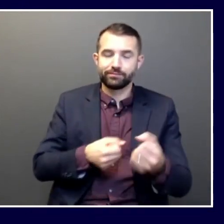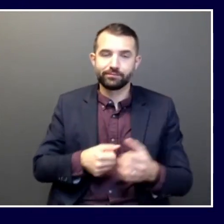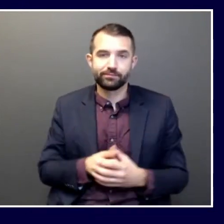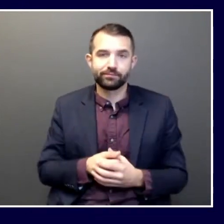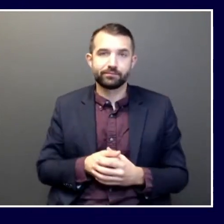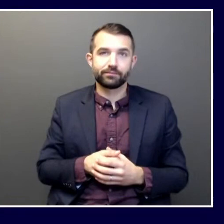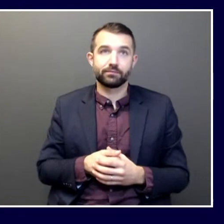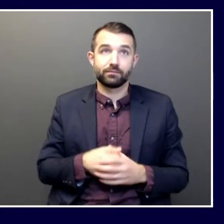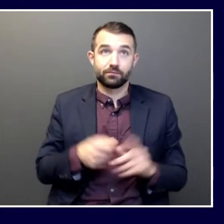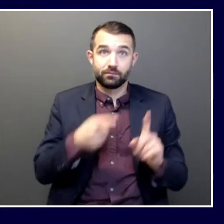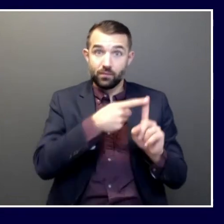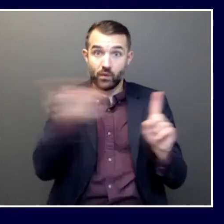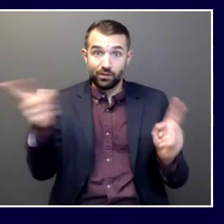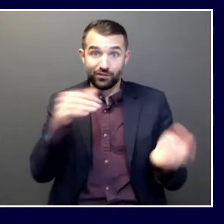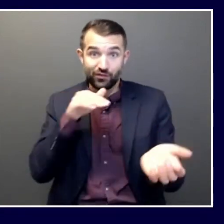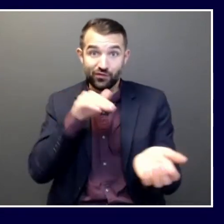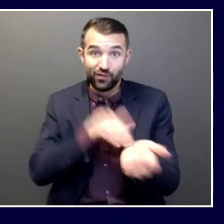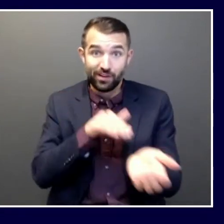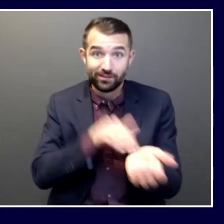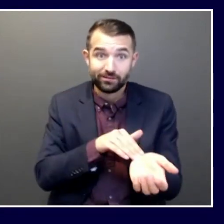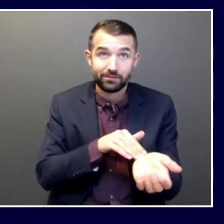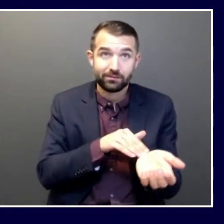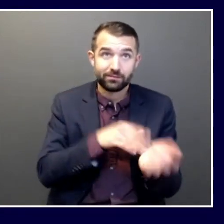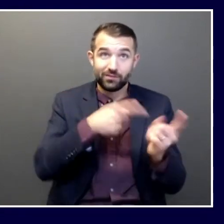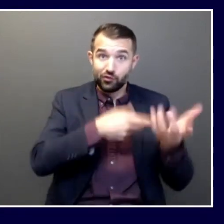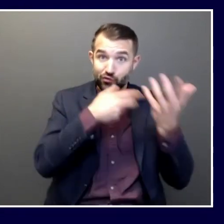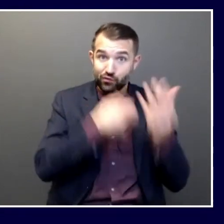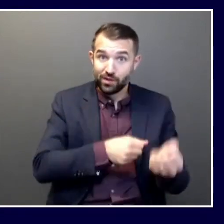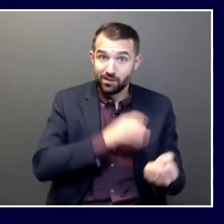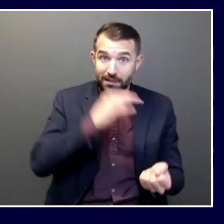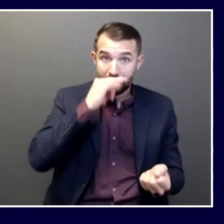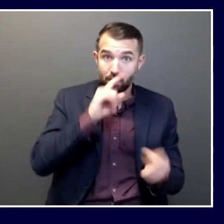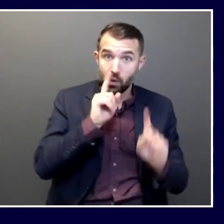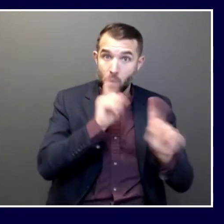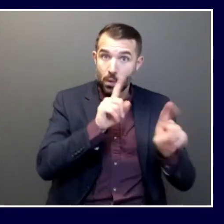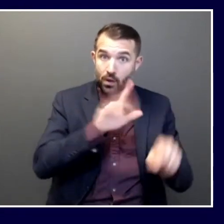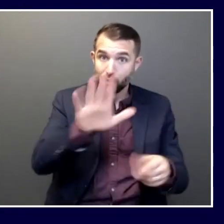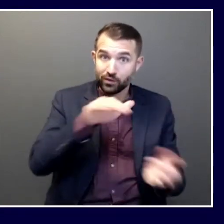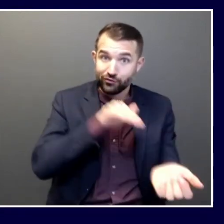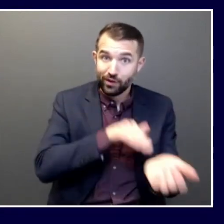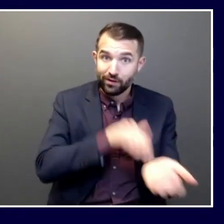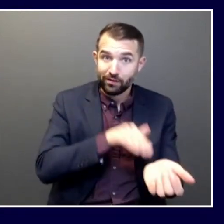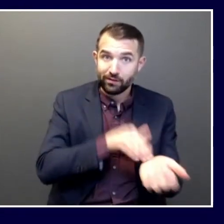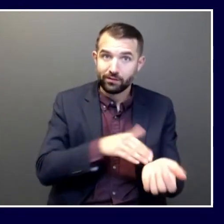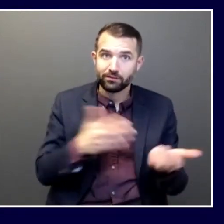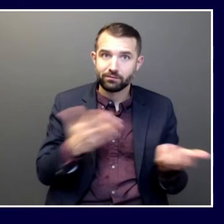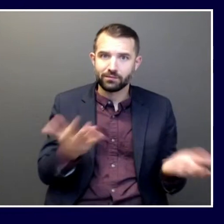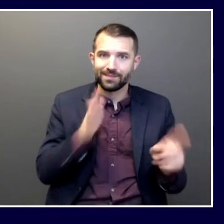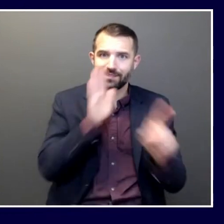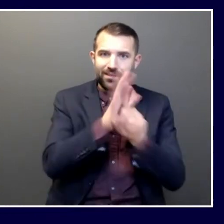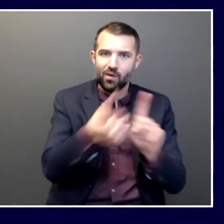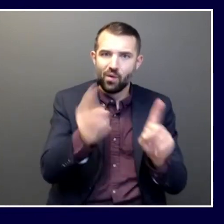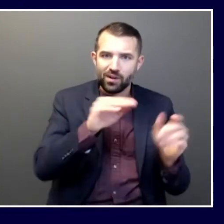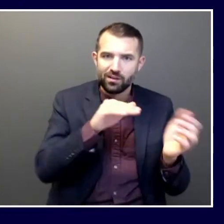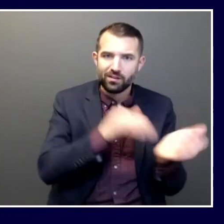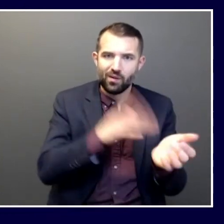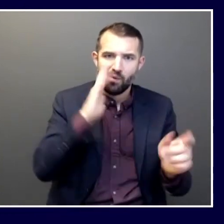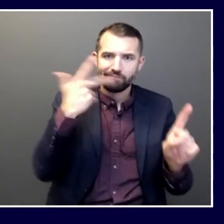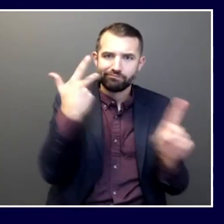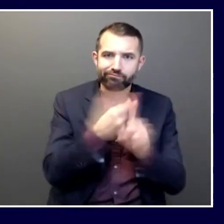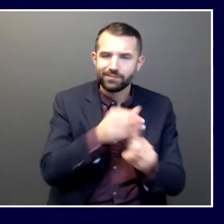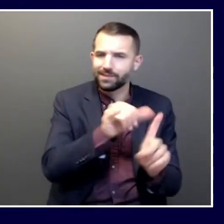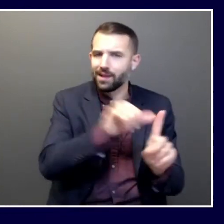care for kids. For me, why wouldn't we trust them? If we trust them for everything else, why not trust them for the vaccine?